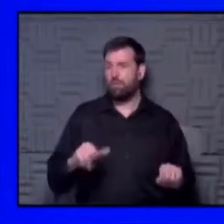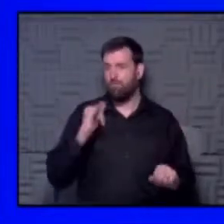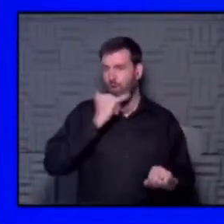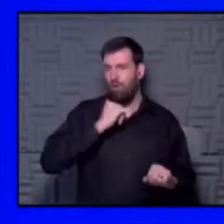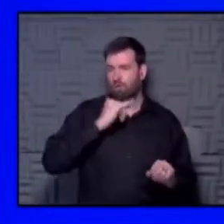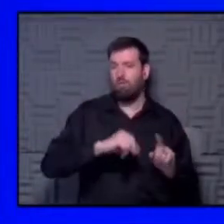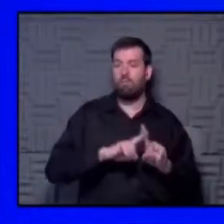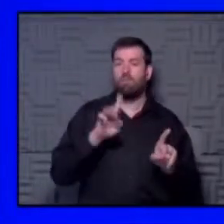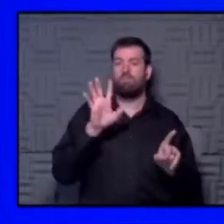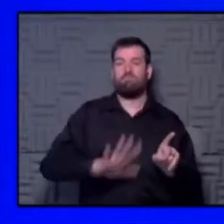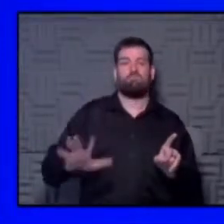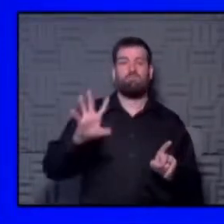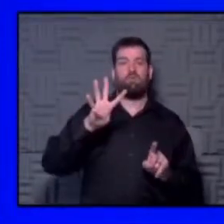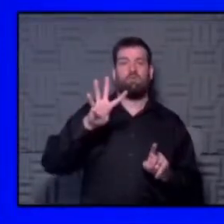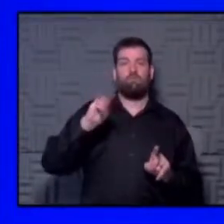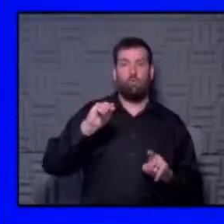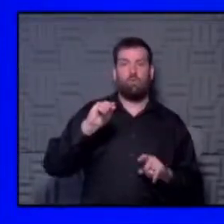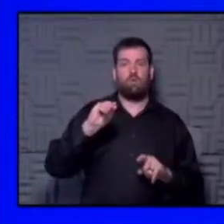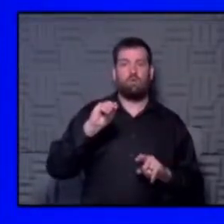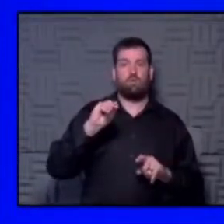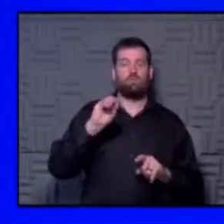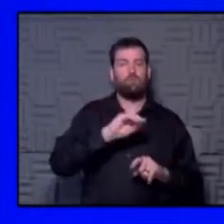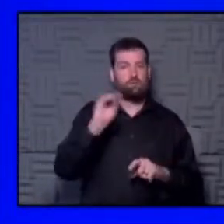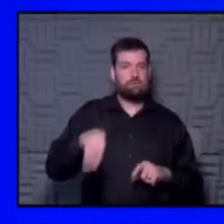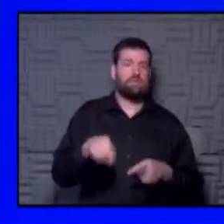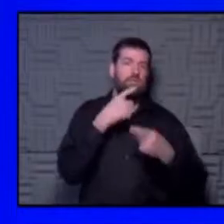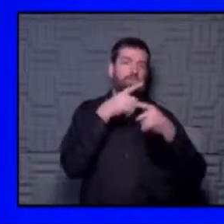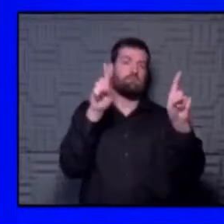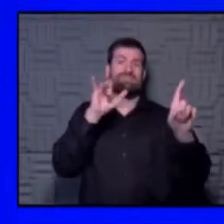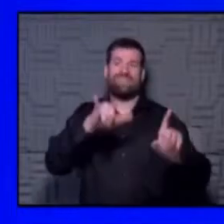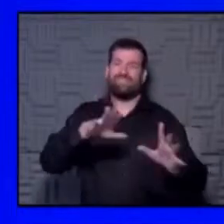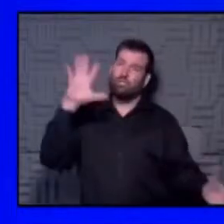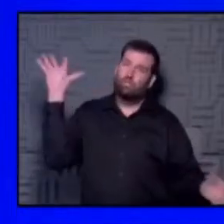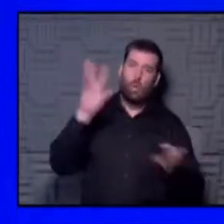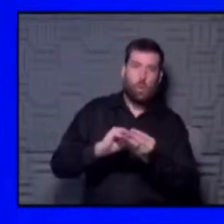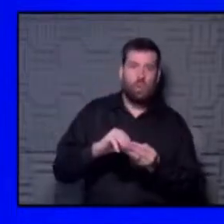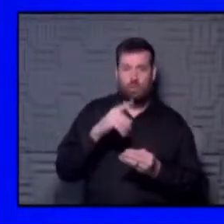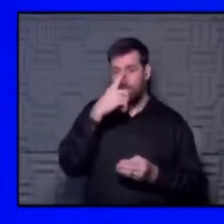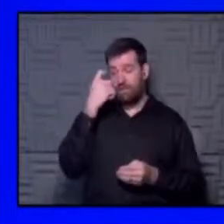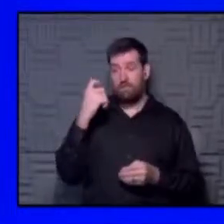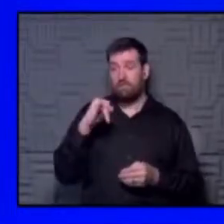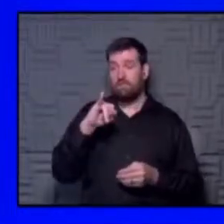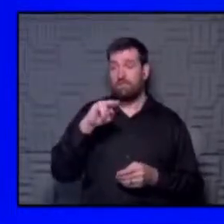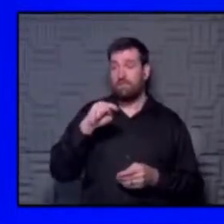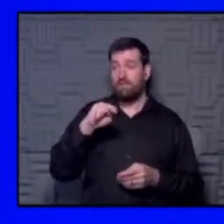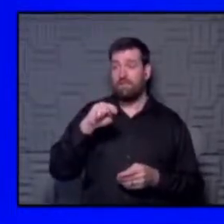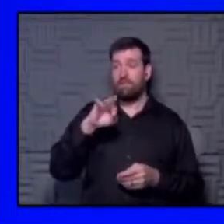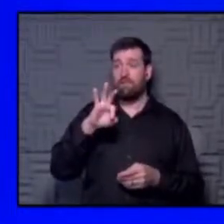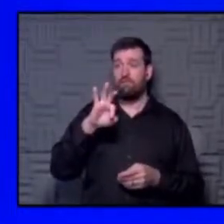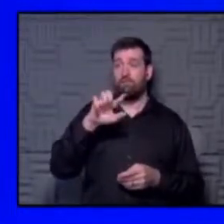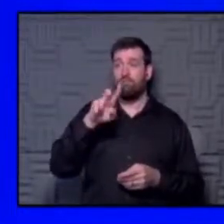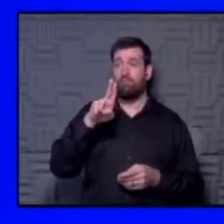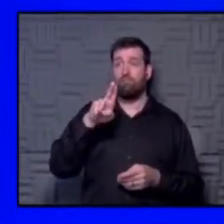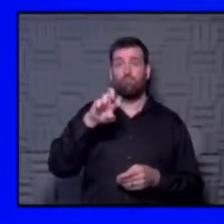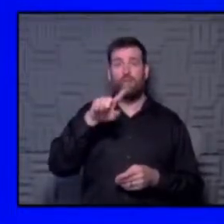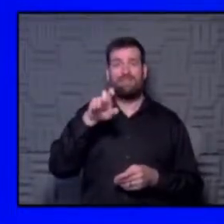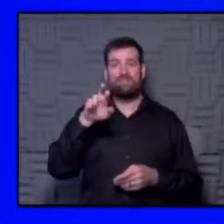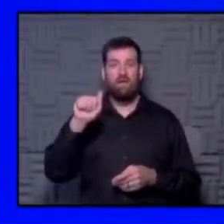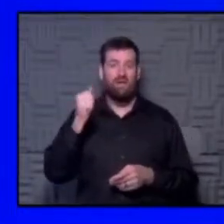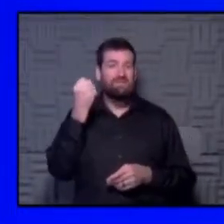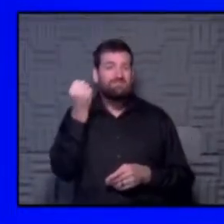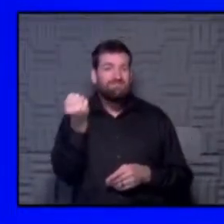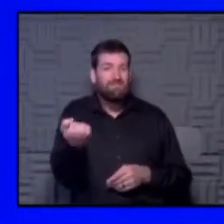about 40% efficacious. And that was the total, because in the influenza vaccine, there are 4 different strains that they carry.